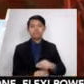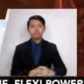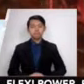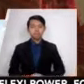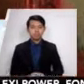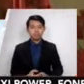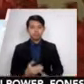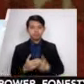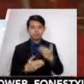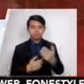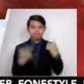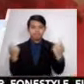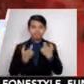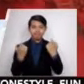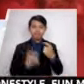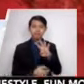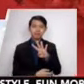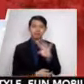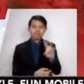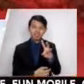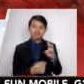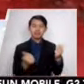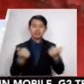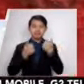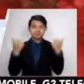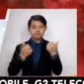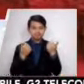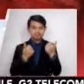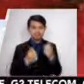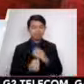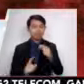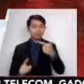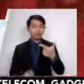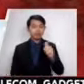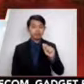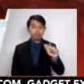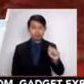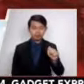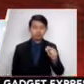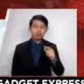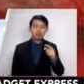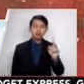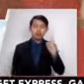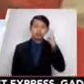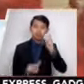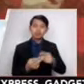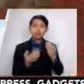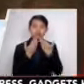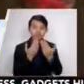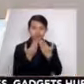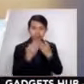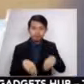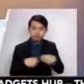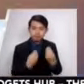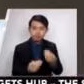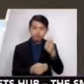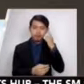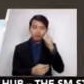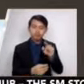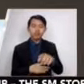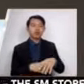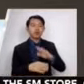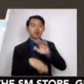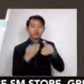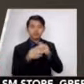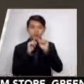GMA Network, itinuturing din ang gala bilang Thanksgiving party para sa mga biyayang natanggap ng network. People ask